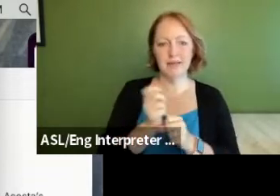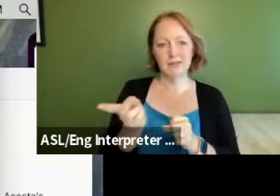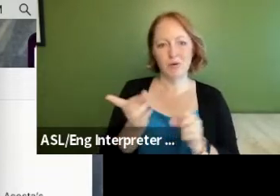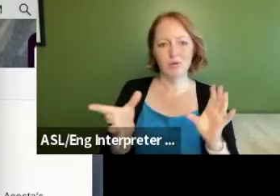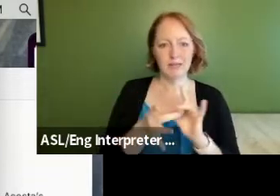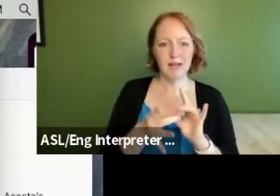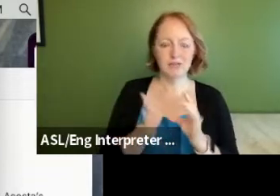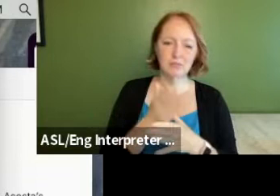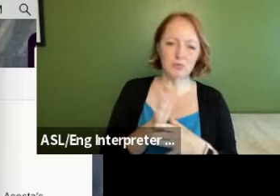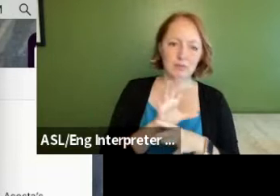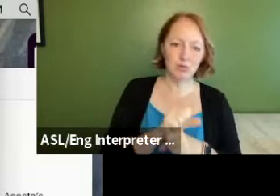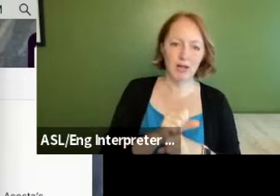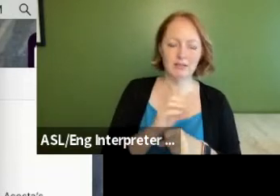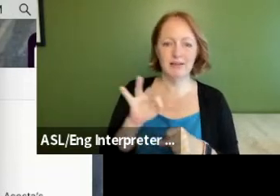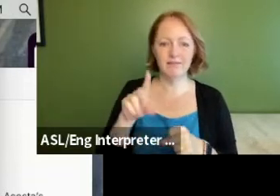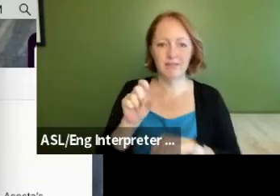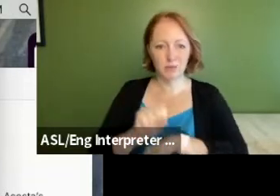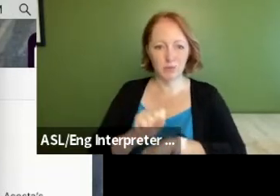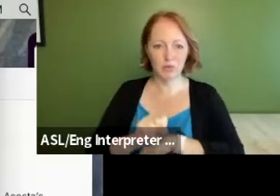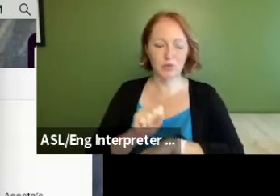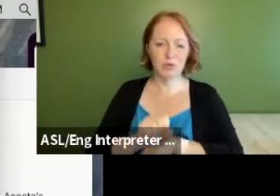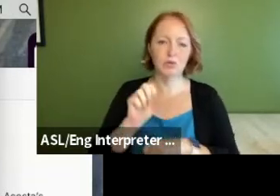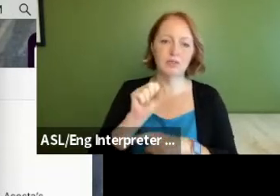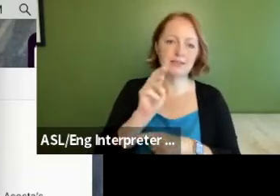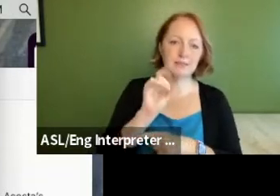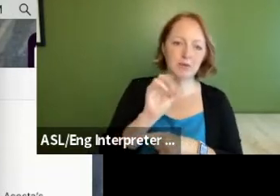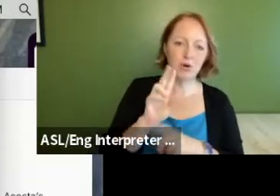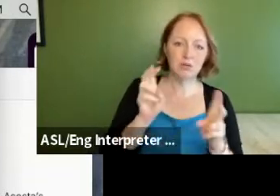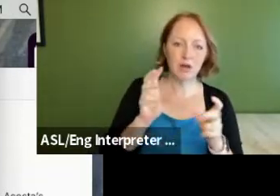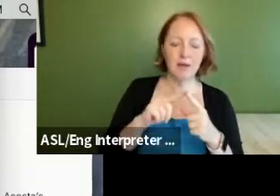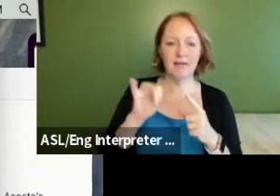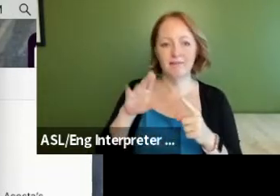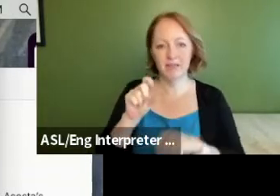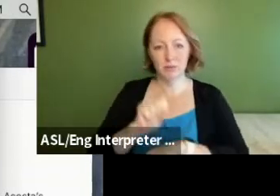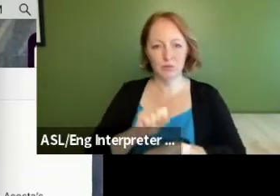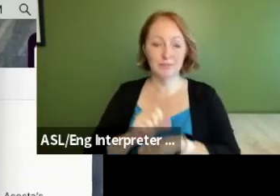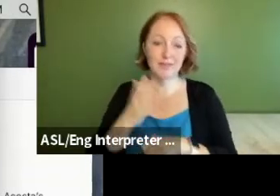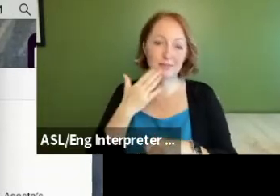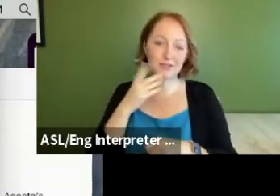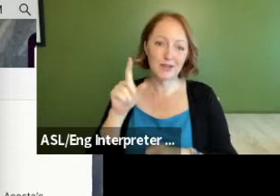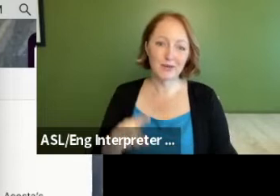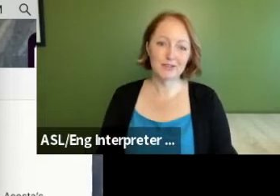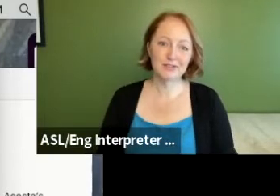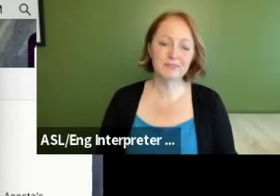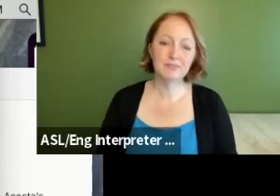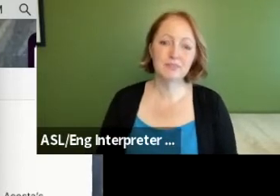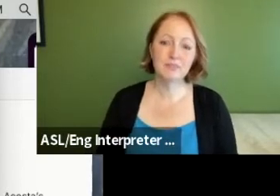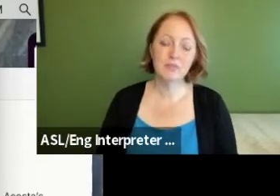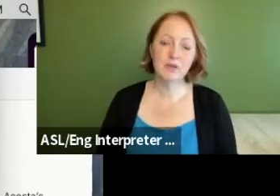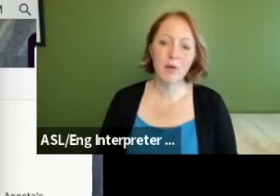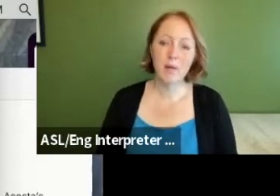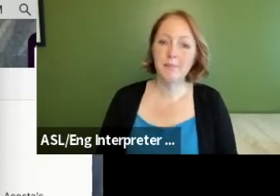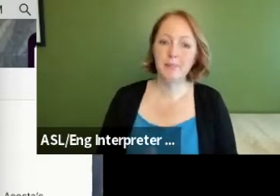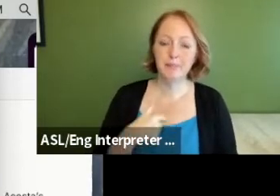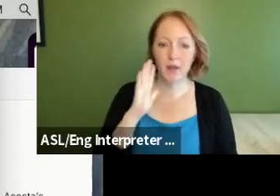connections between practice and fieldwork or seminar topics and fieldwork. I appreciate the question. I'm going to